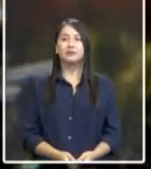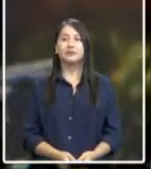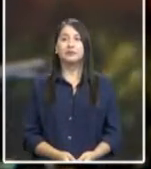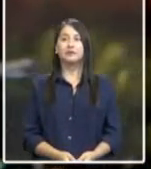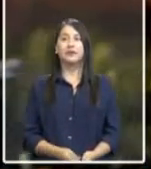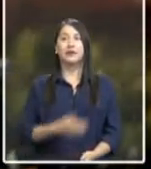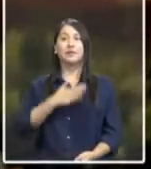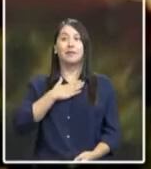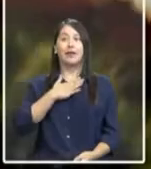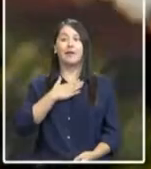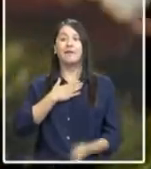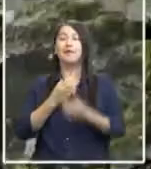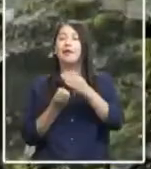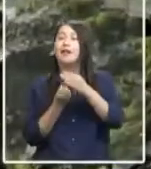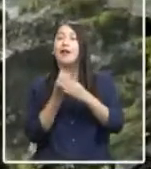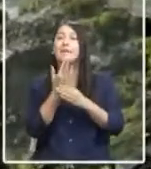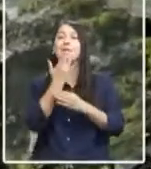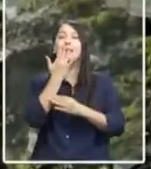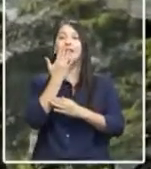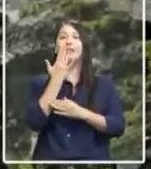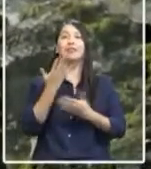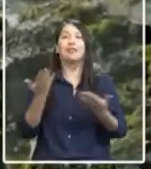For me, plants are